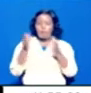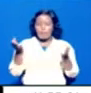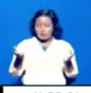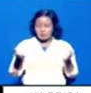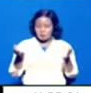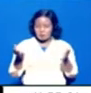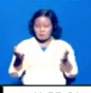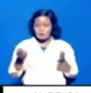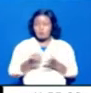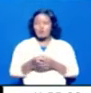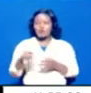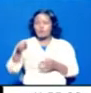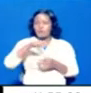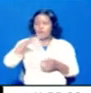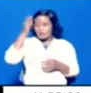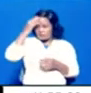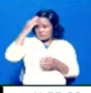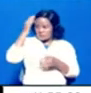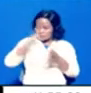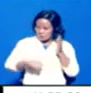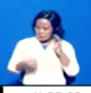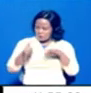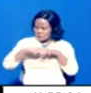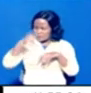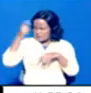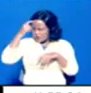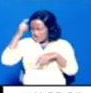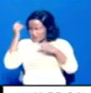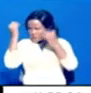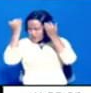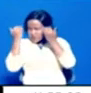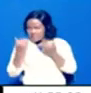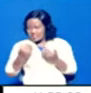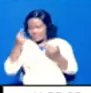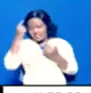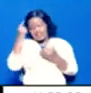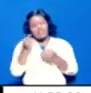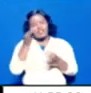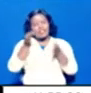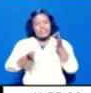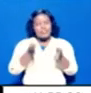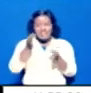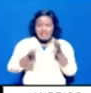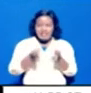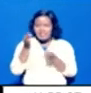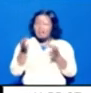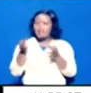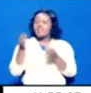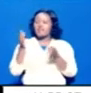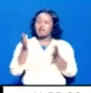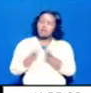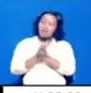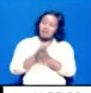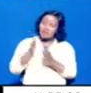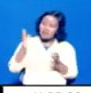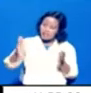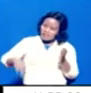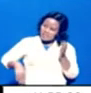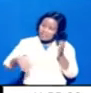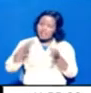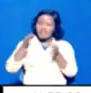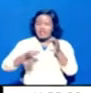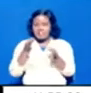We know that when we think of judiciary, we are thinking of justice, and we say delayed justice is denied